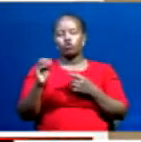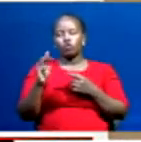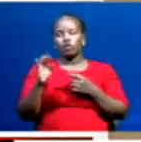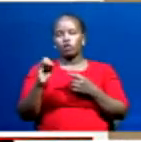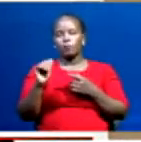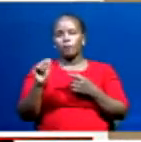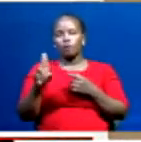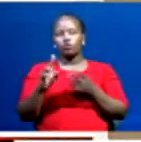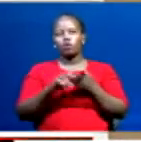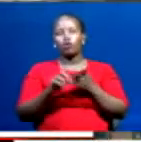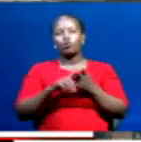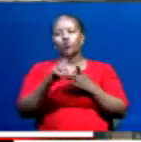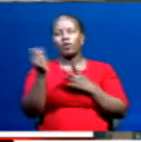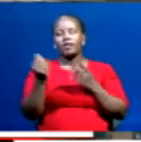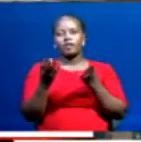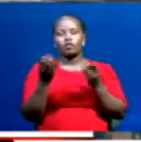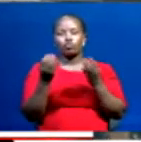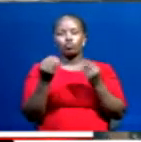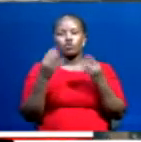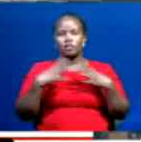ease, pedestrian crossing.